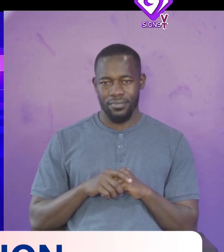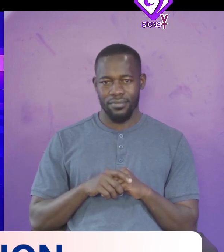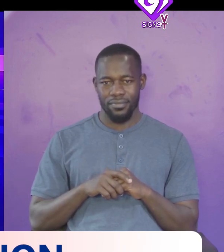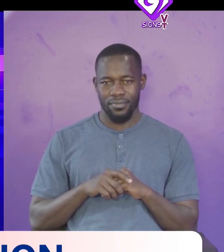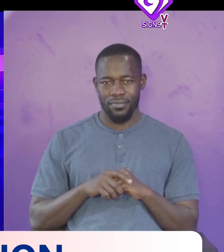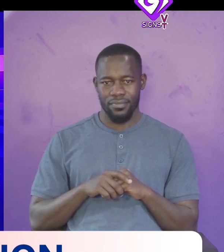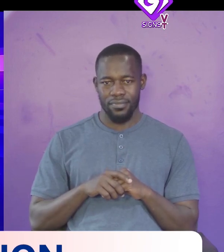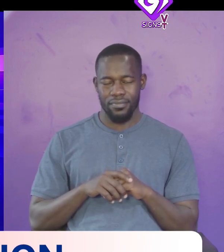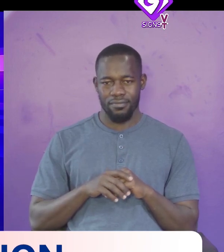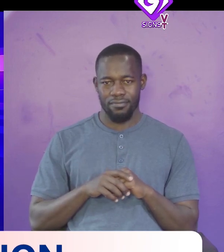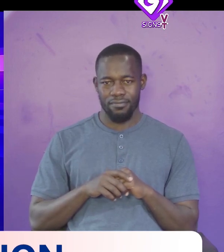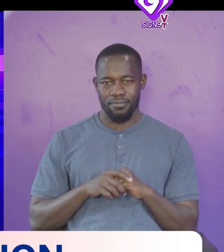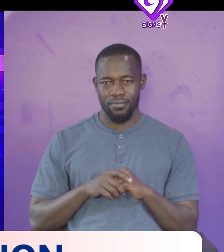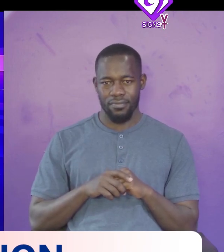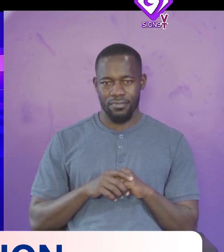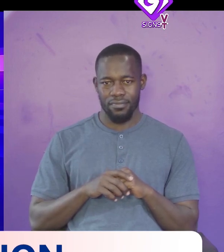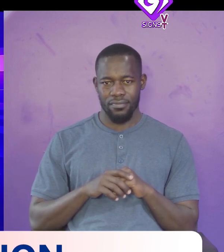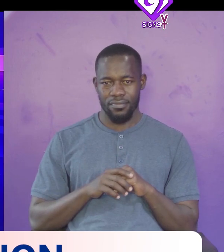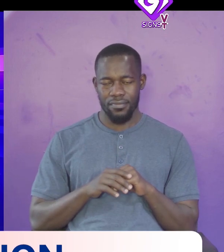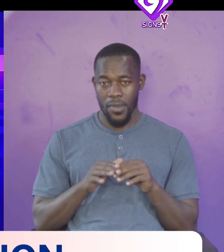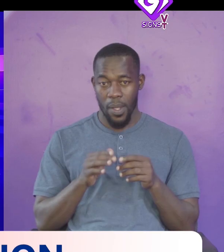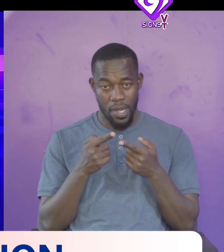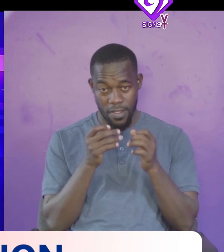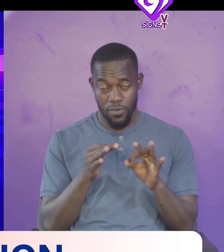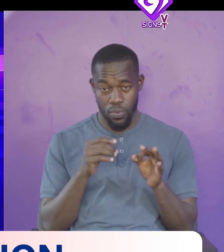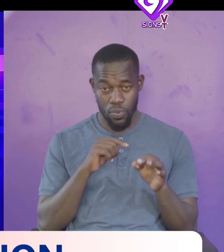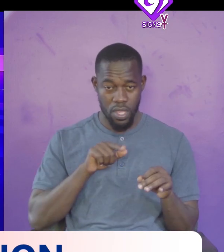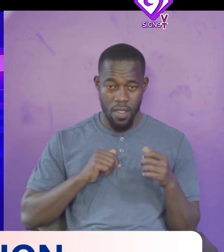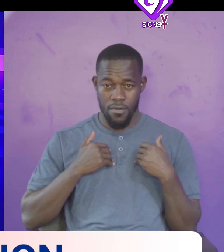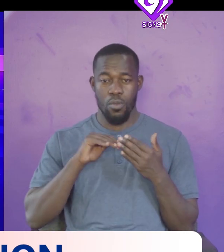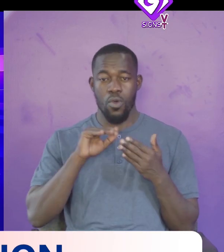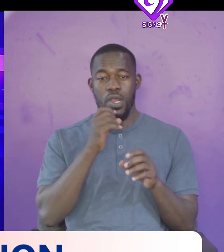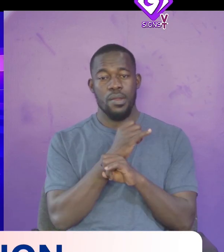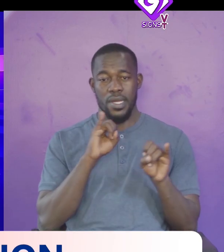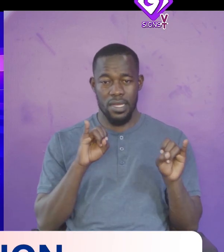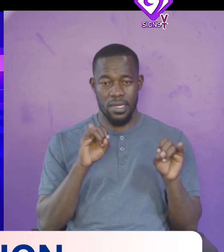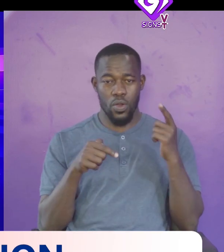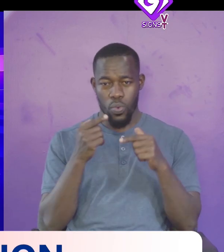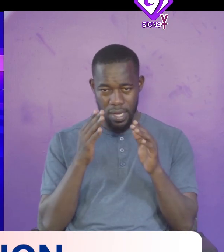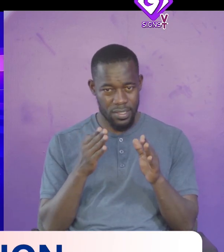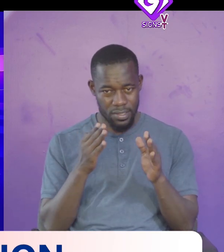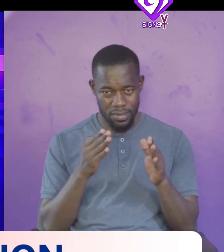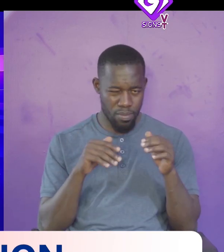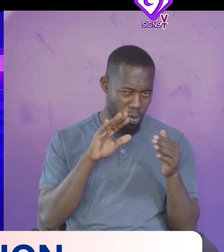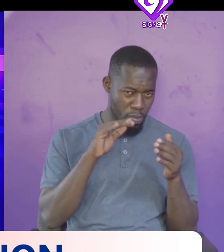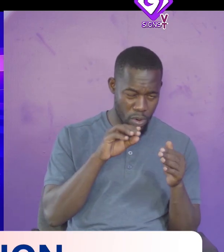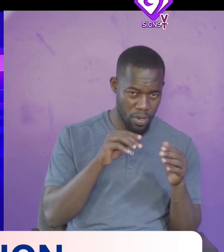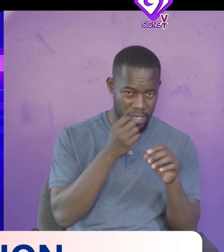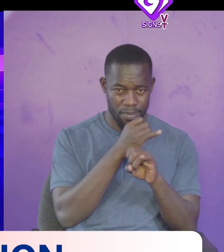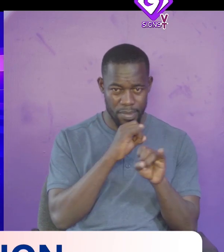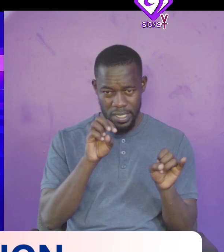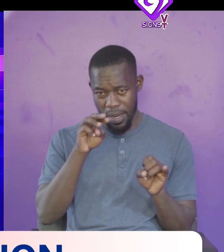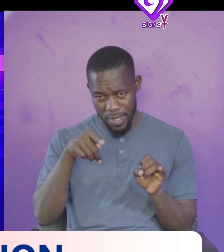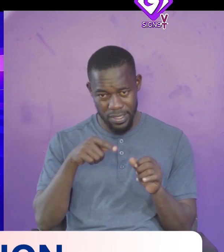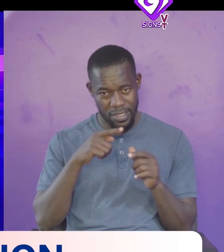because we did not have ourselves organized, but going forward, we were organizing ourselves, and we hope Kenyans will support